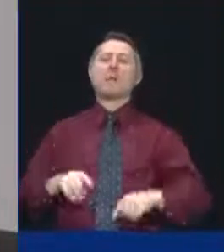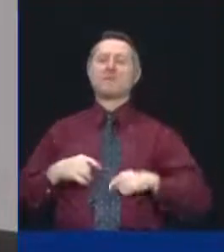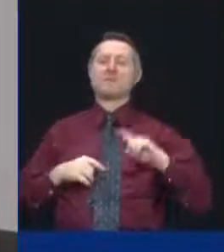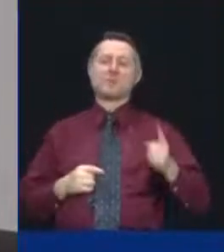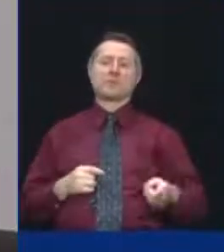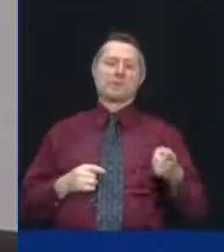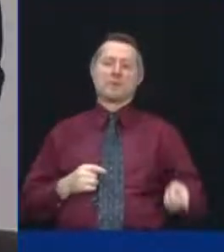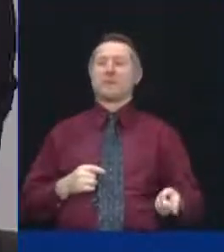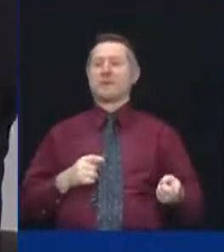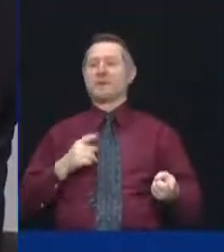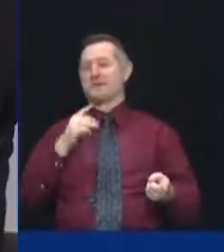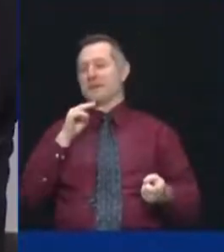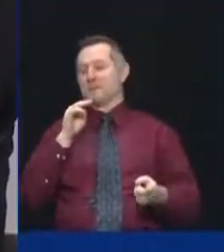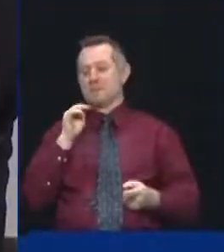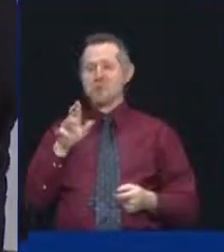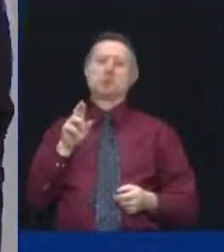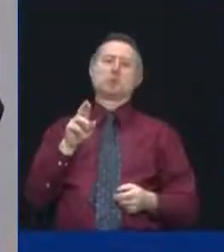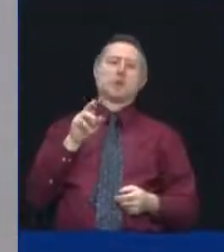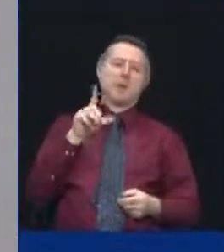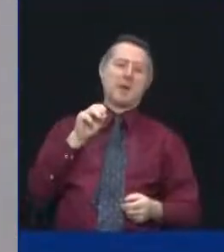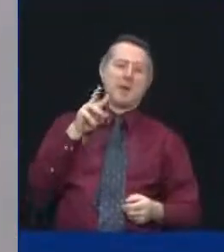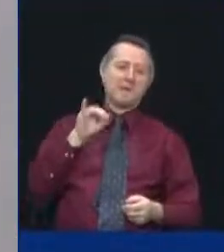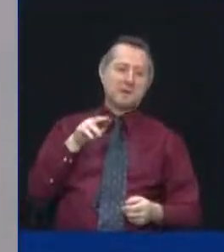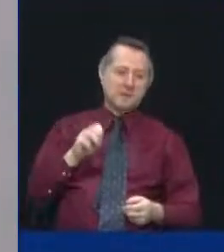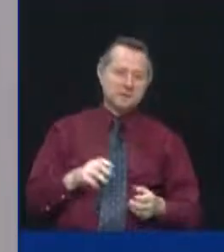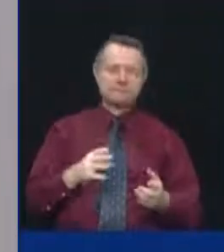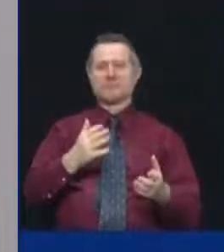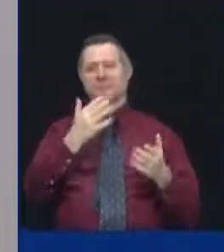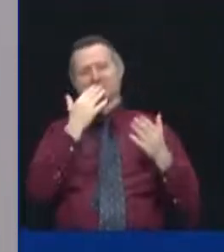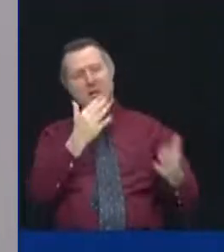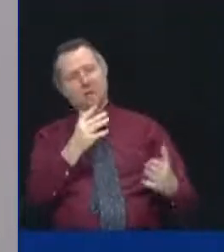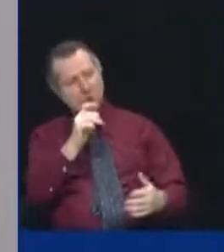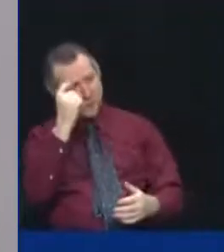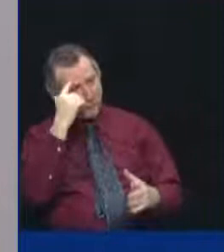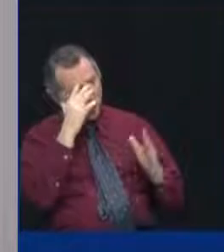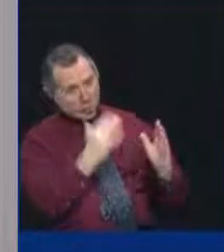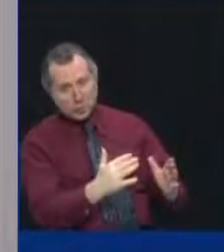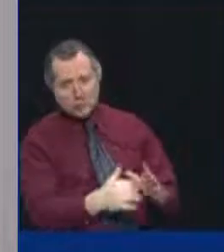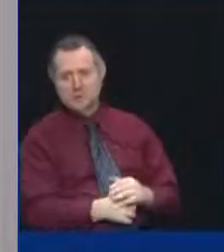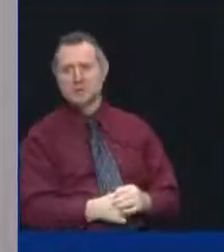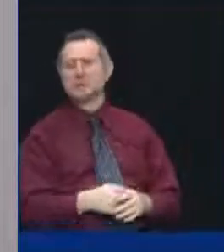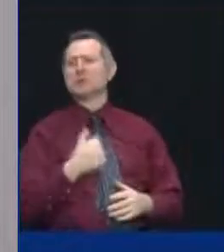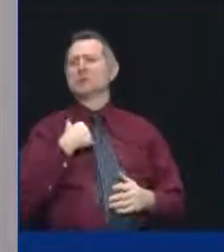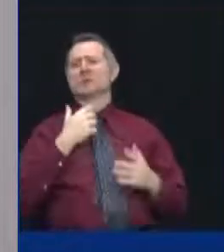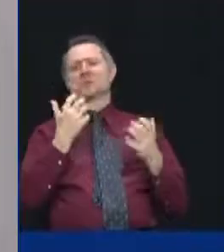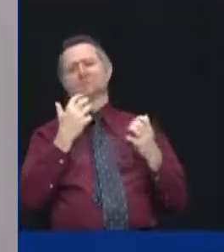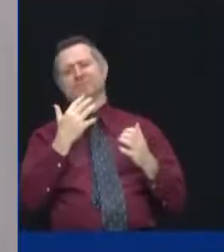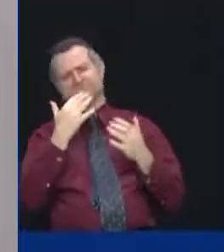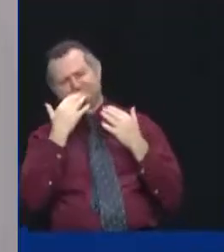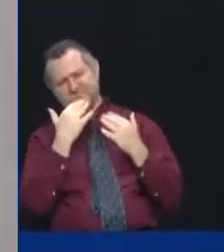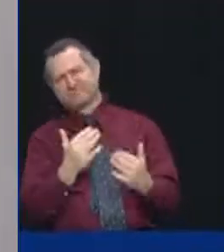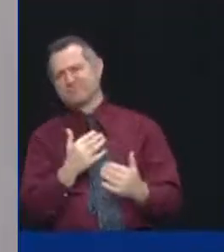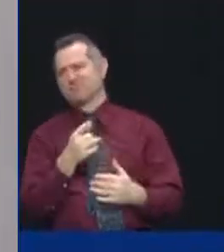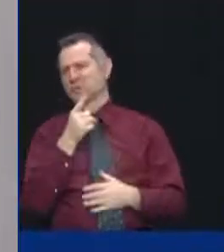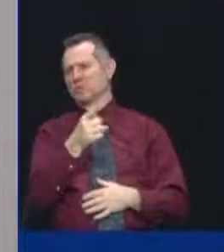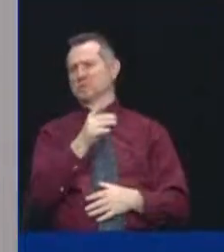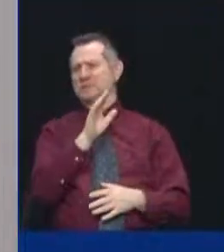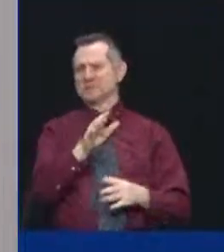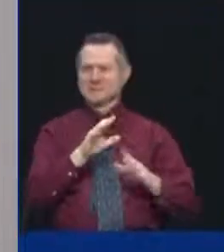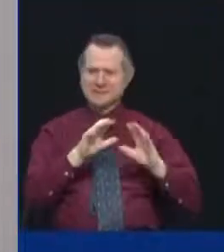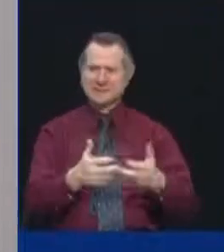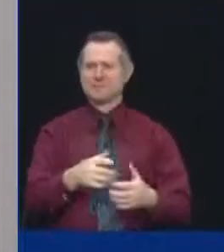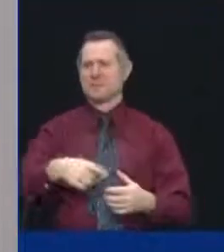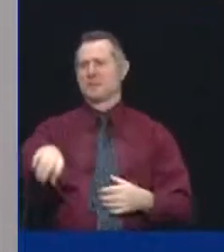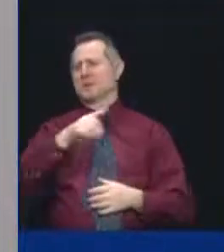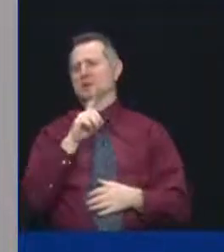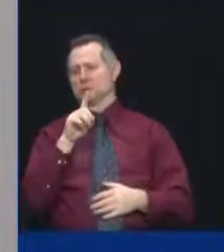Mr. Levine. Thank you, Governor. And I want to thank you very much and your team, Dr. Zucker and Rob,